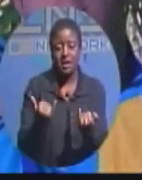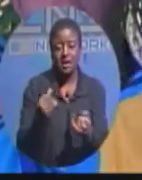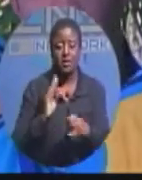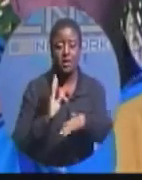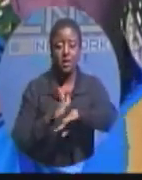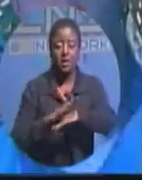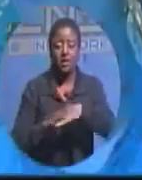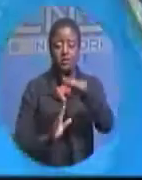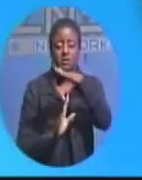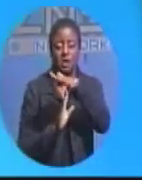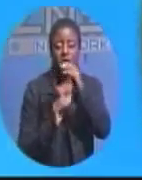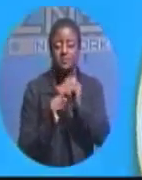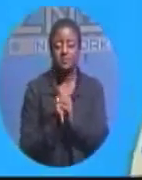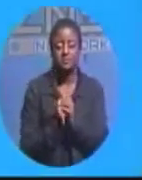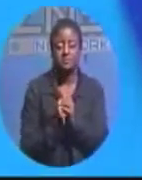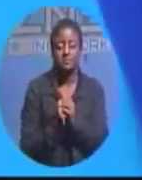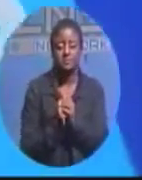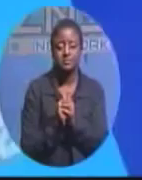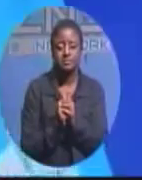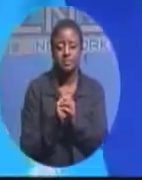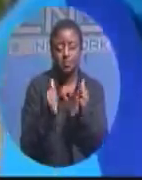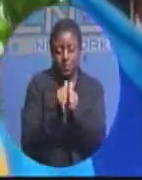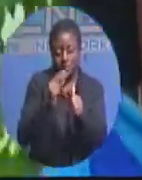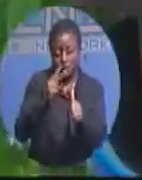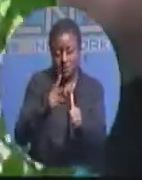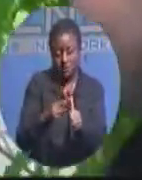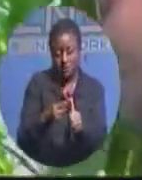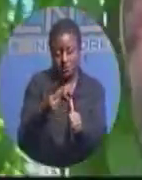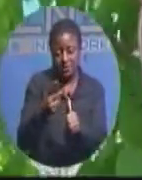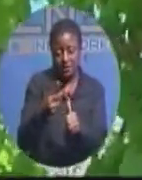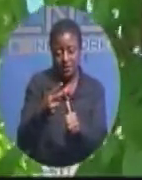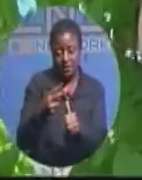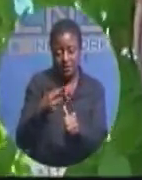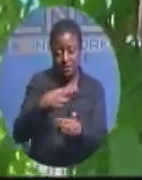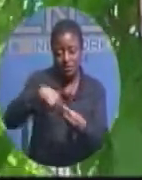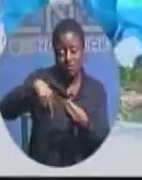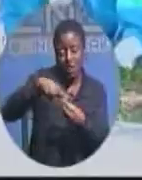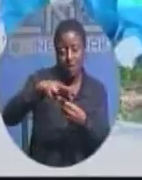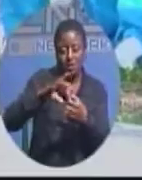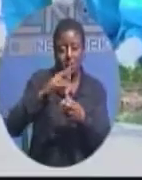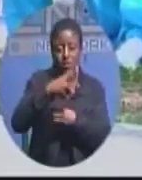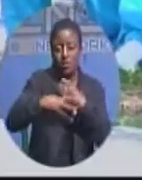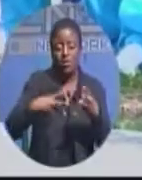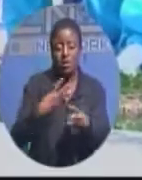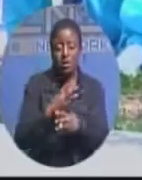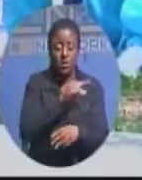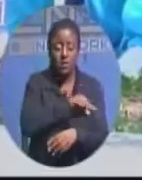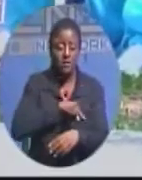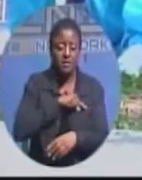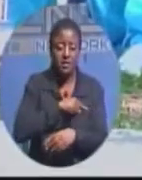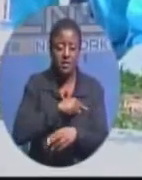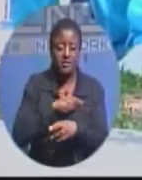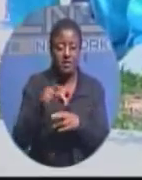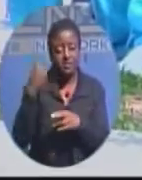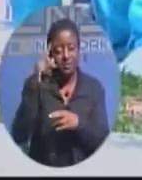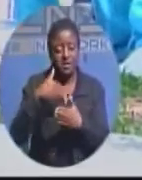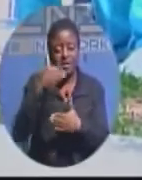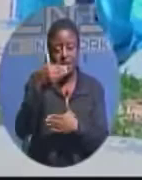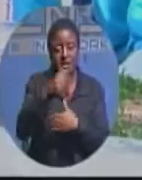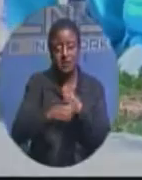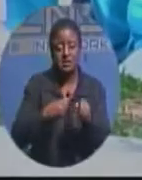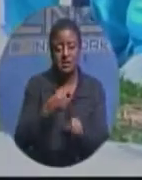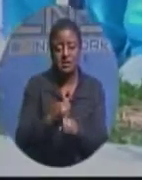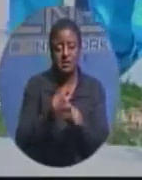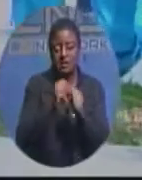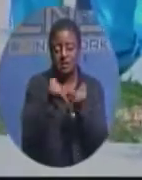stay. Now, with the second round of World Qualifiers set for early next year, Team Bahamas will continue regular practice sessions